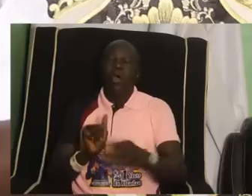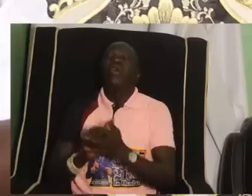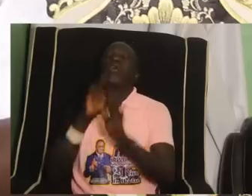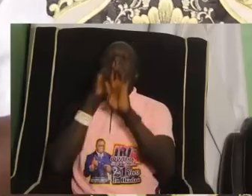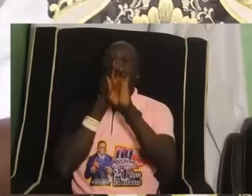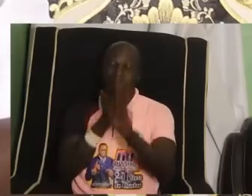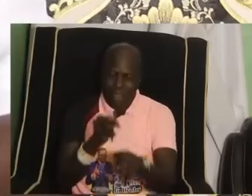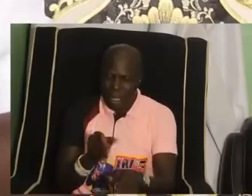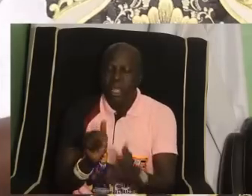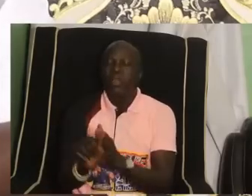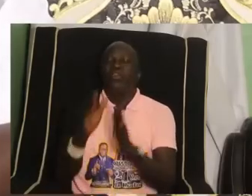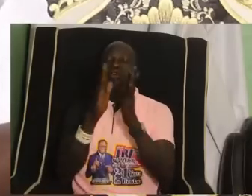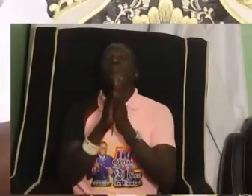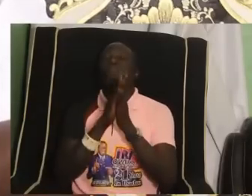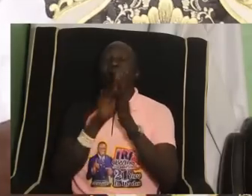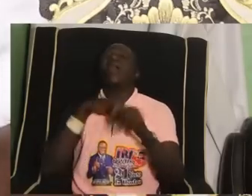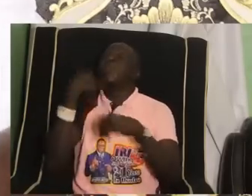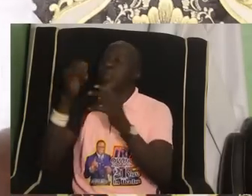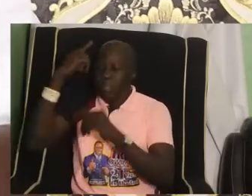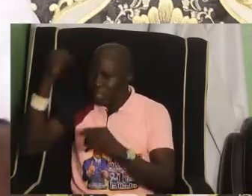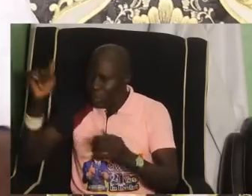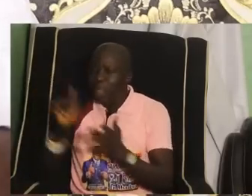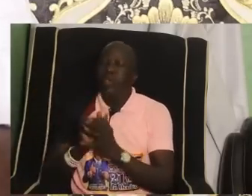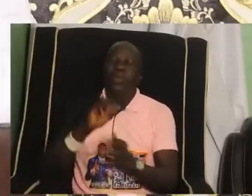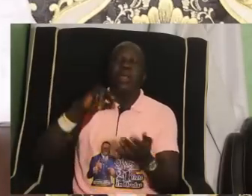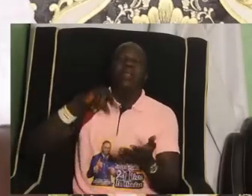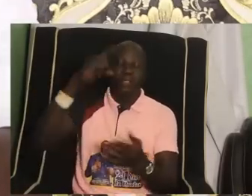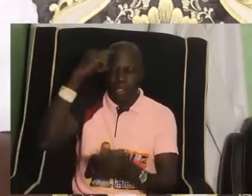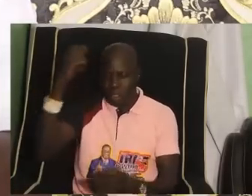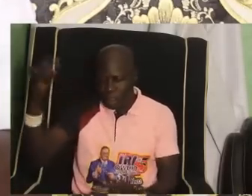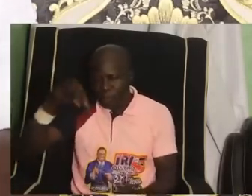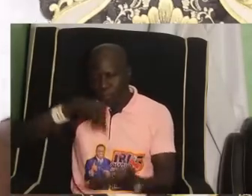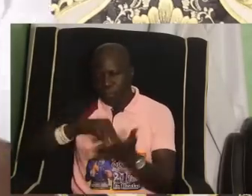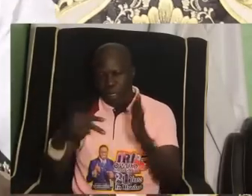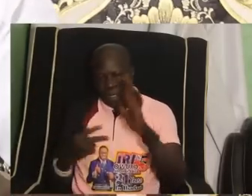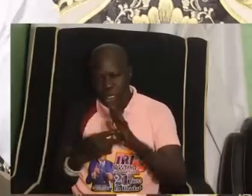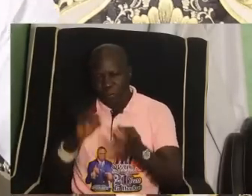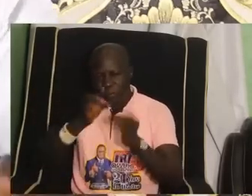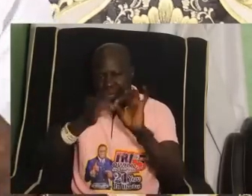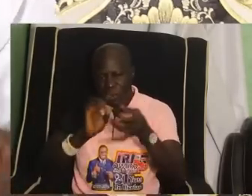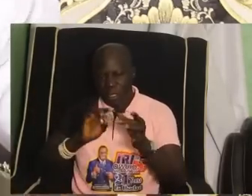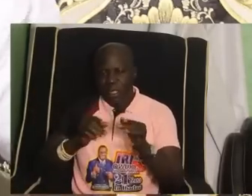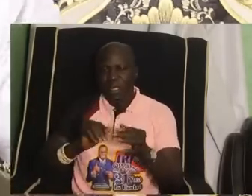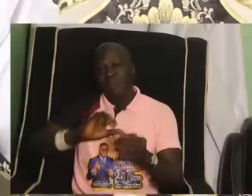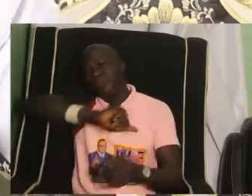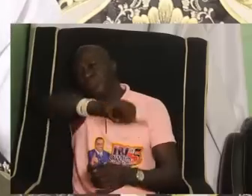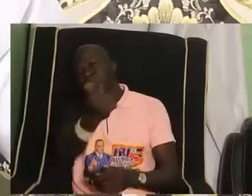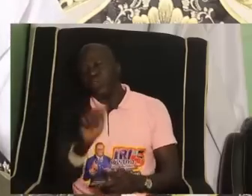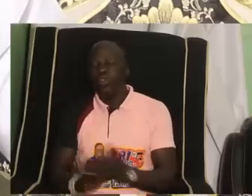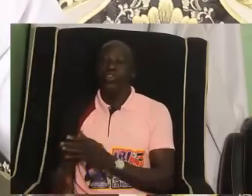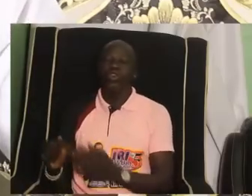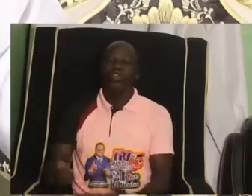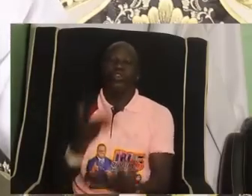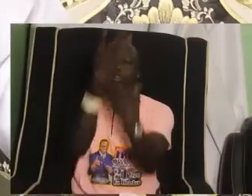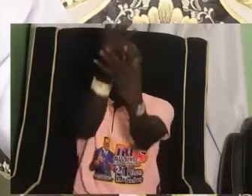8 to 8:30, you will call and you tell us to we will interpret it for you. Allah. Dream ituma interpretation e solution. The third one is on